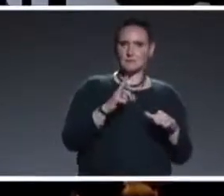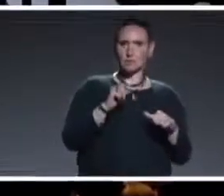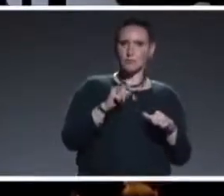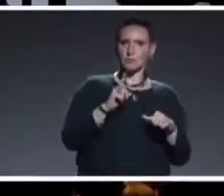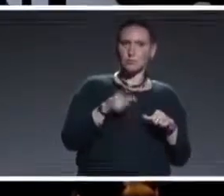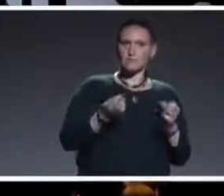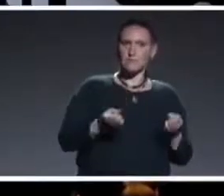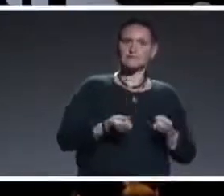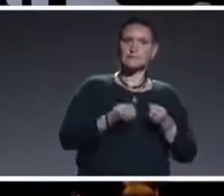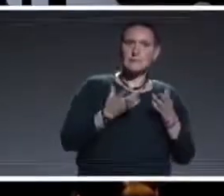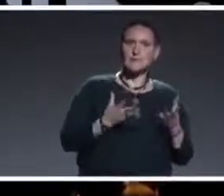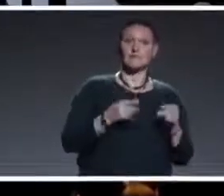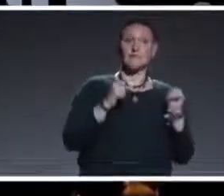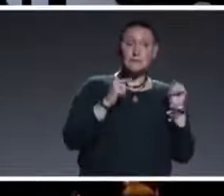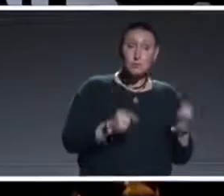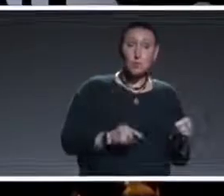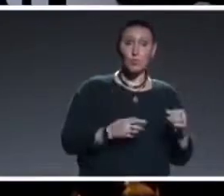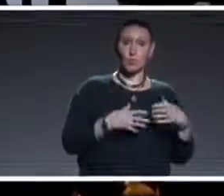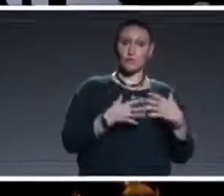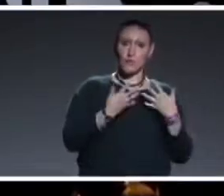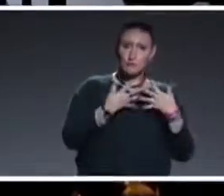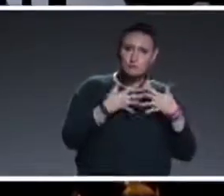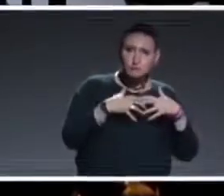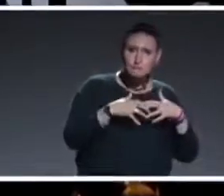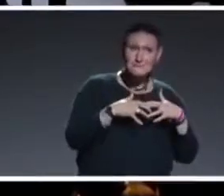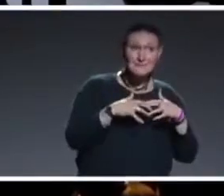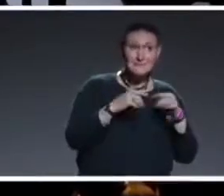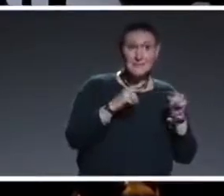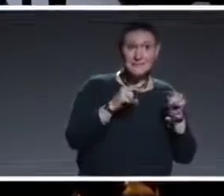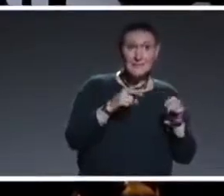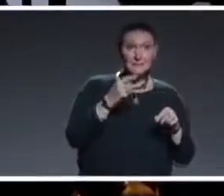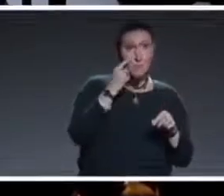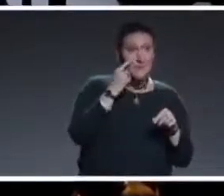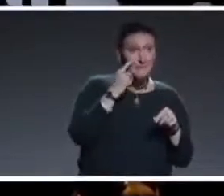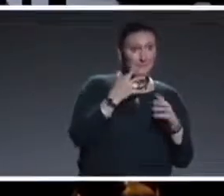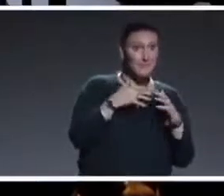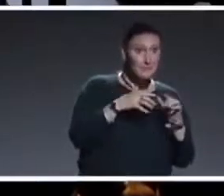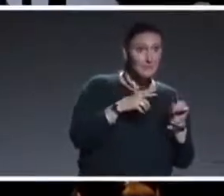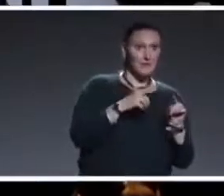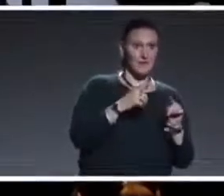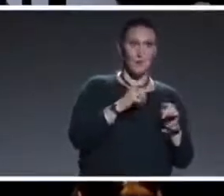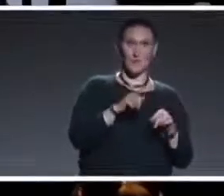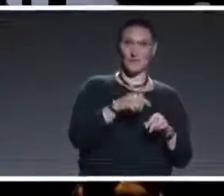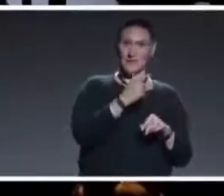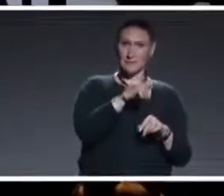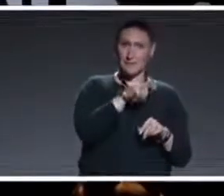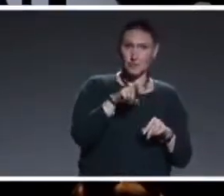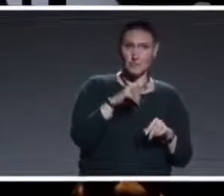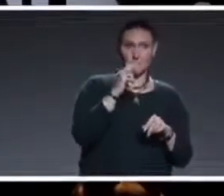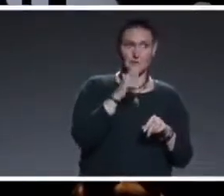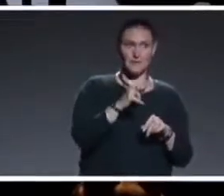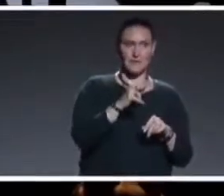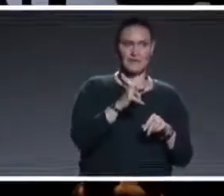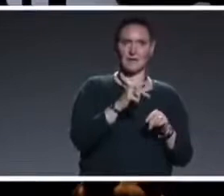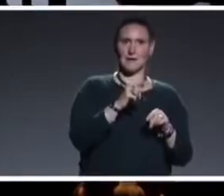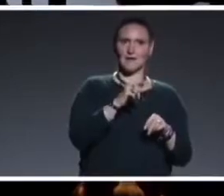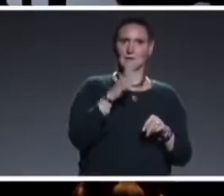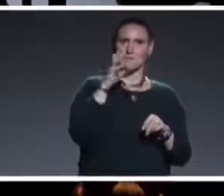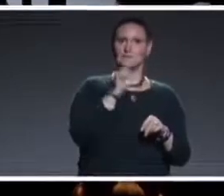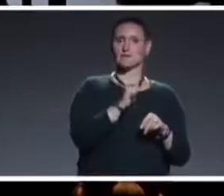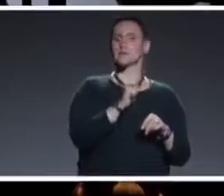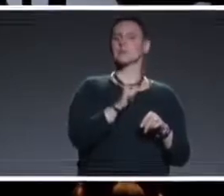this perfect emergence of a moment of something human, and you see it and you capture it and you're like, oh, it's such a